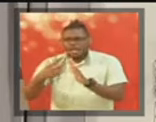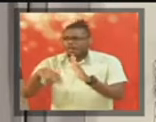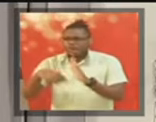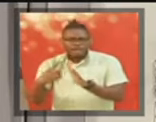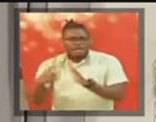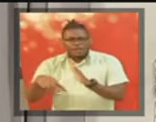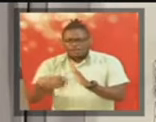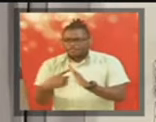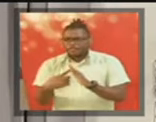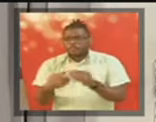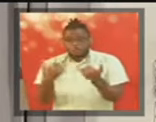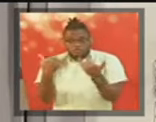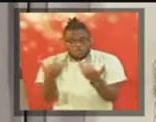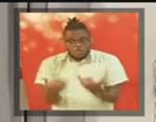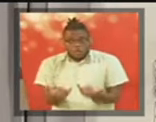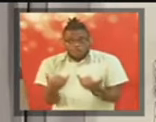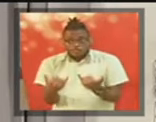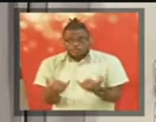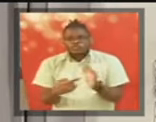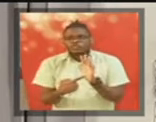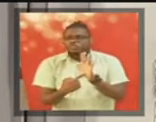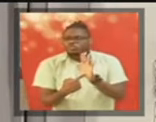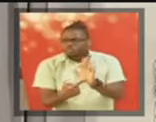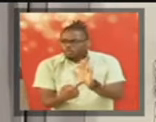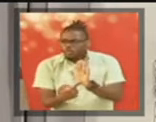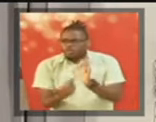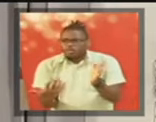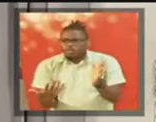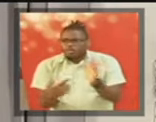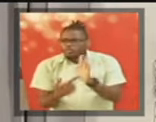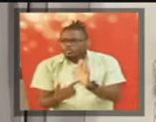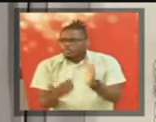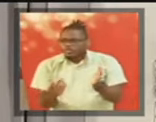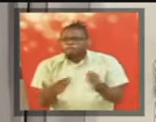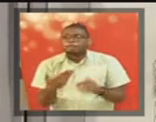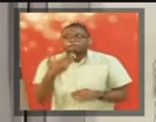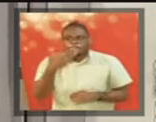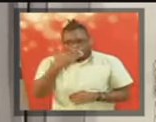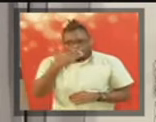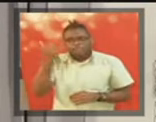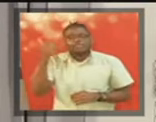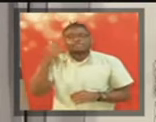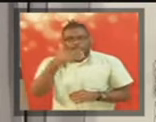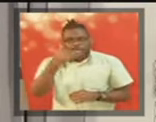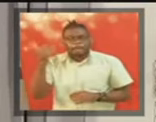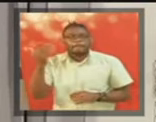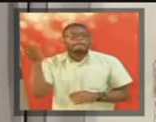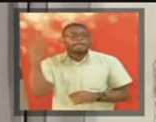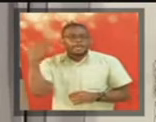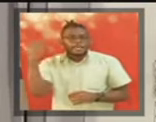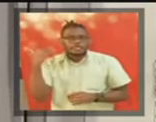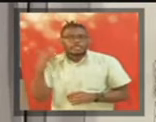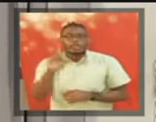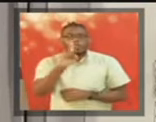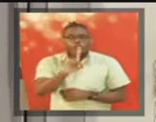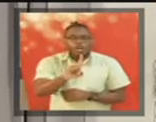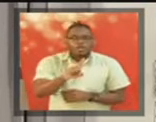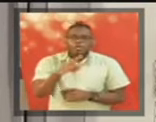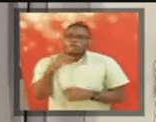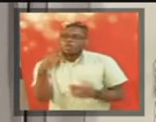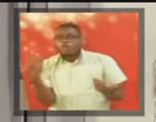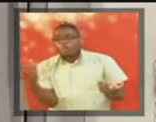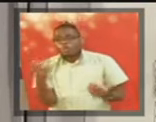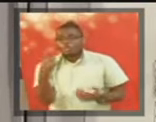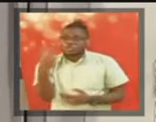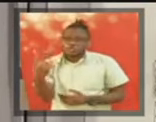our press releases daily is more realistic as to what is happening over the last 24 to 48 hours. And we are seeing,